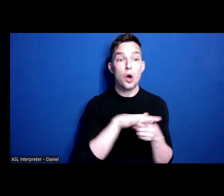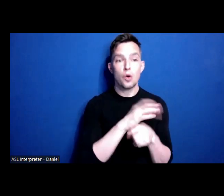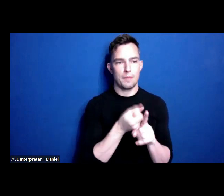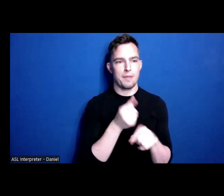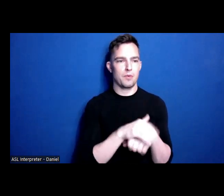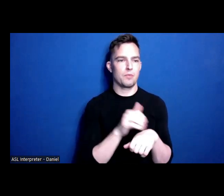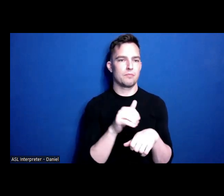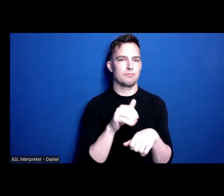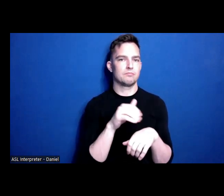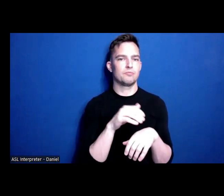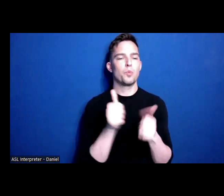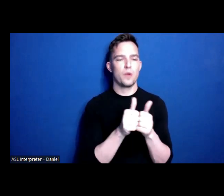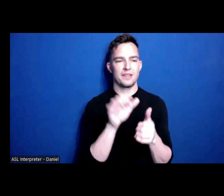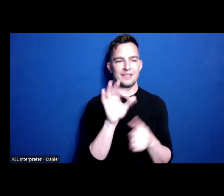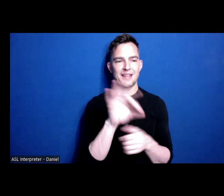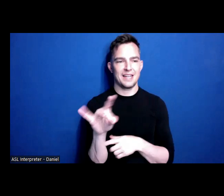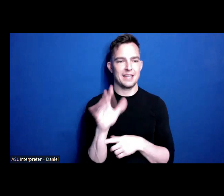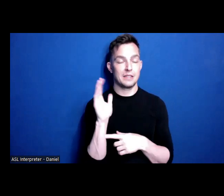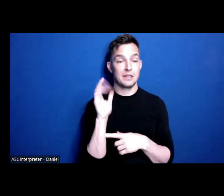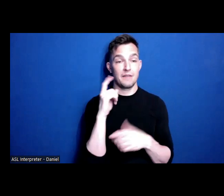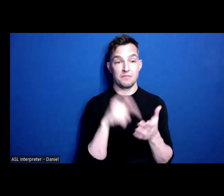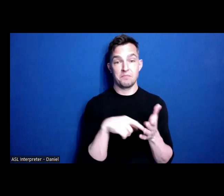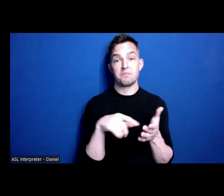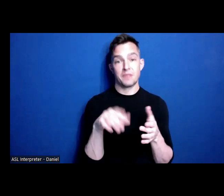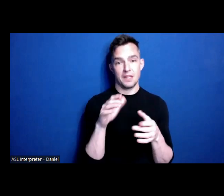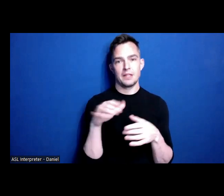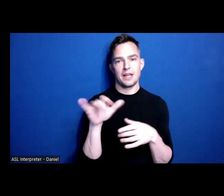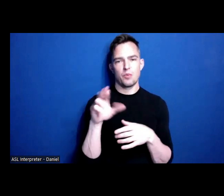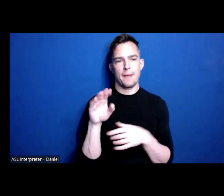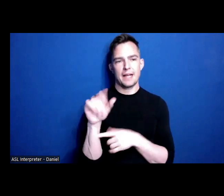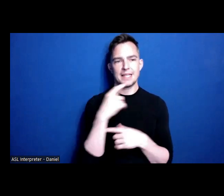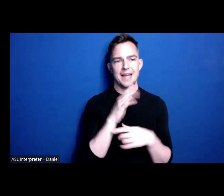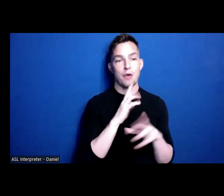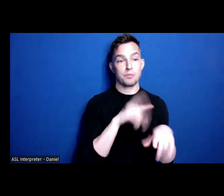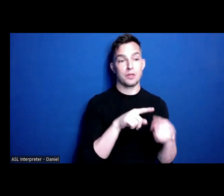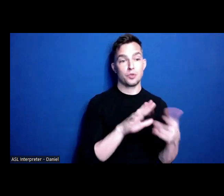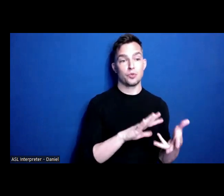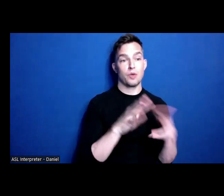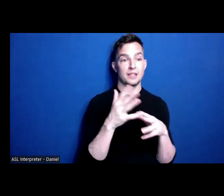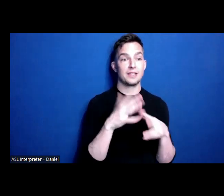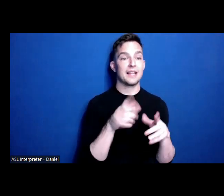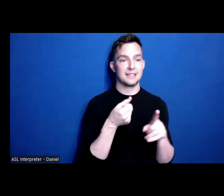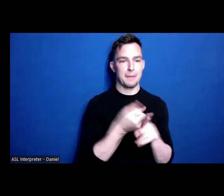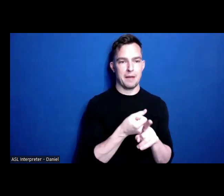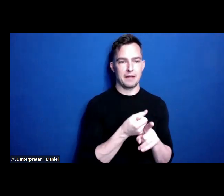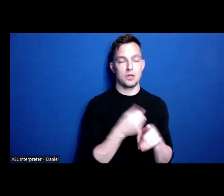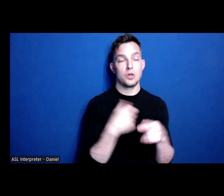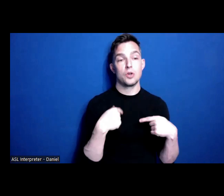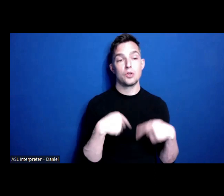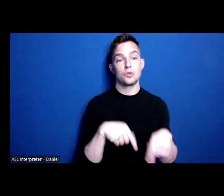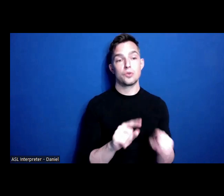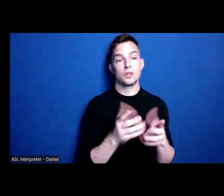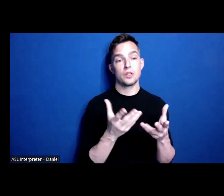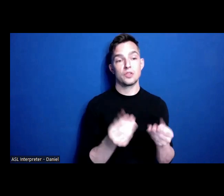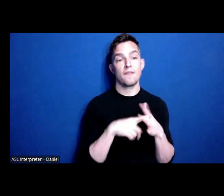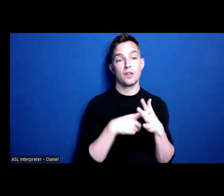as Rebecca had mentioned, our response for crisis services has certainly been impacted. During the soft launch